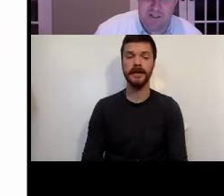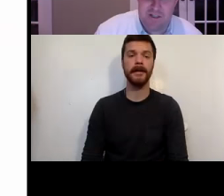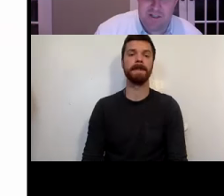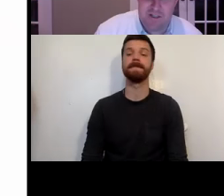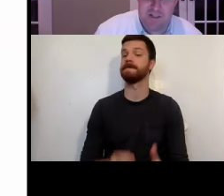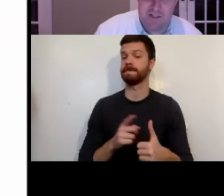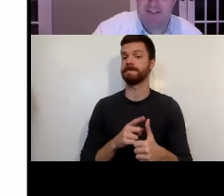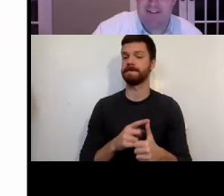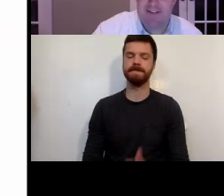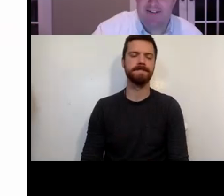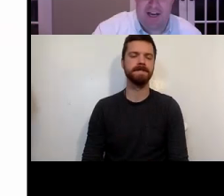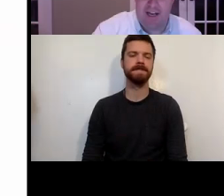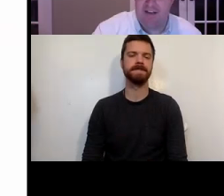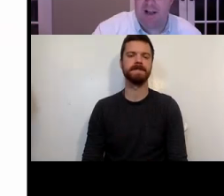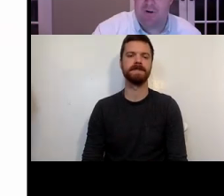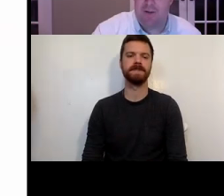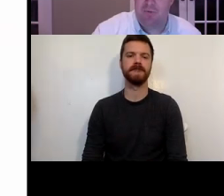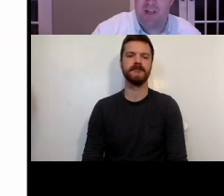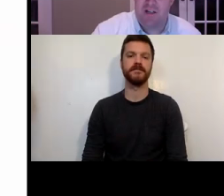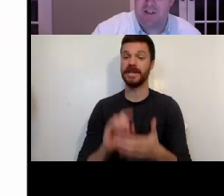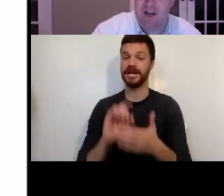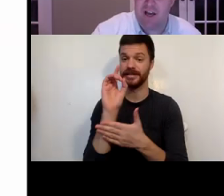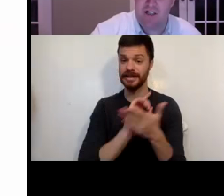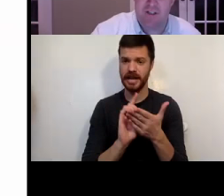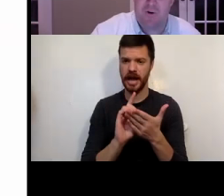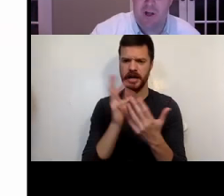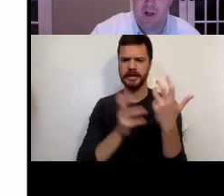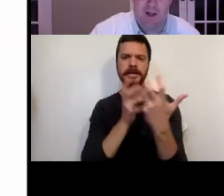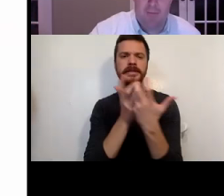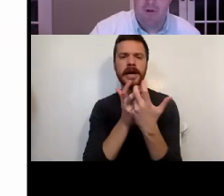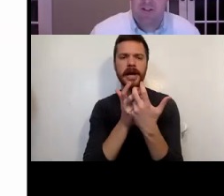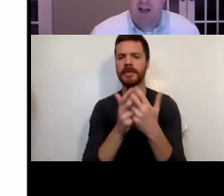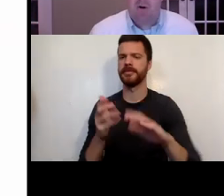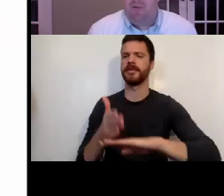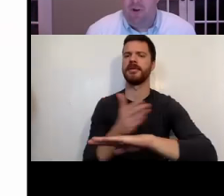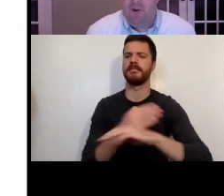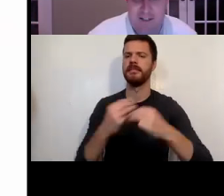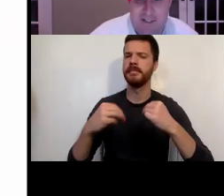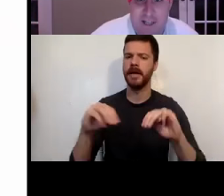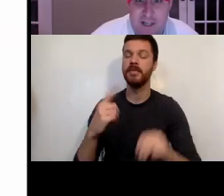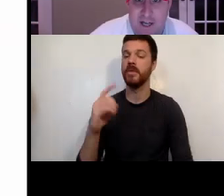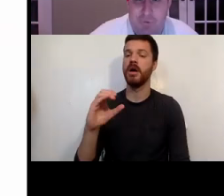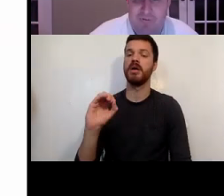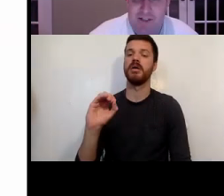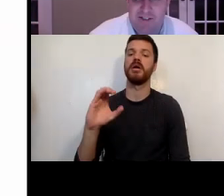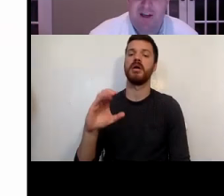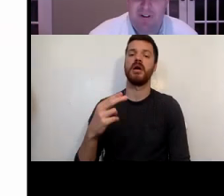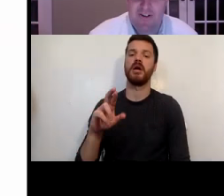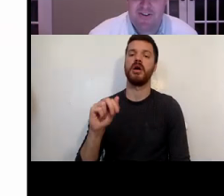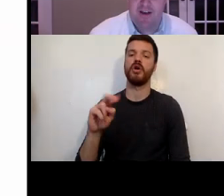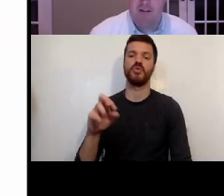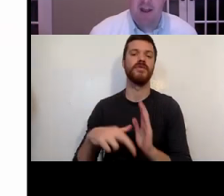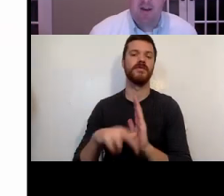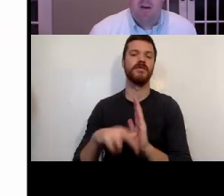The first is really enhancing methods for designing and tailoring implementation strategies. So there is a Cochrane review that has provides some